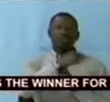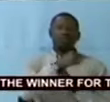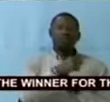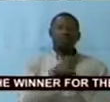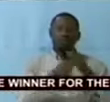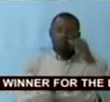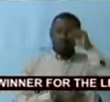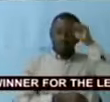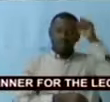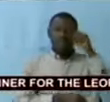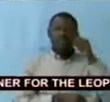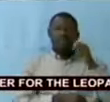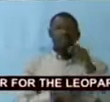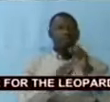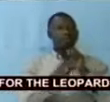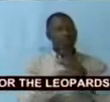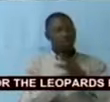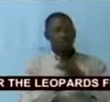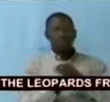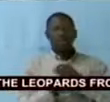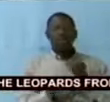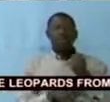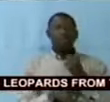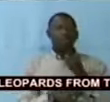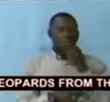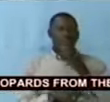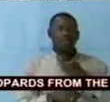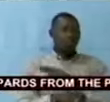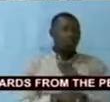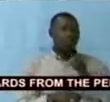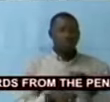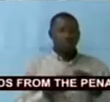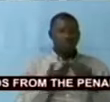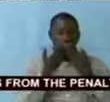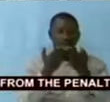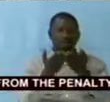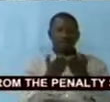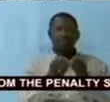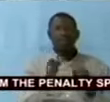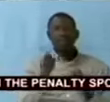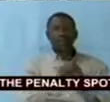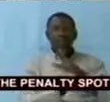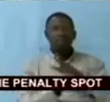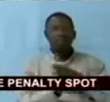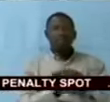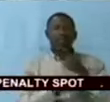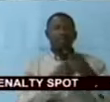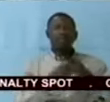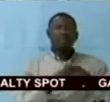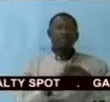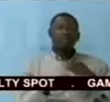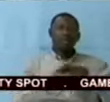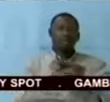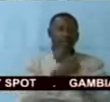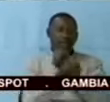did not give instructions for the arrest and prosecution of Justice Wowo.